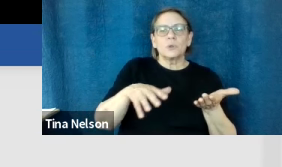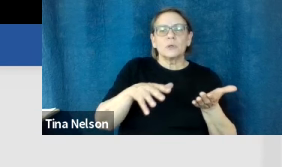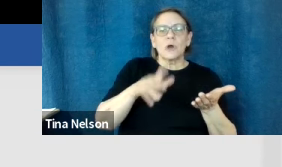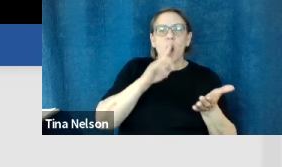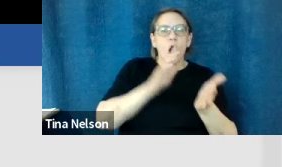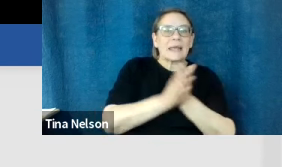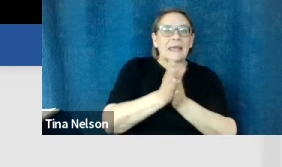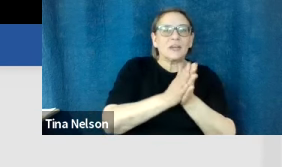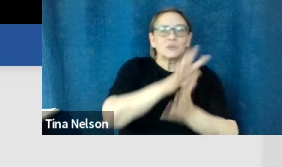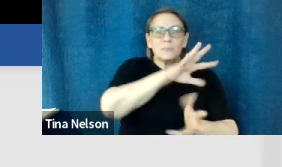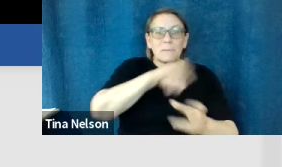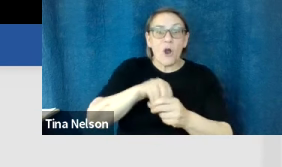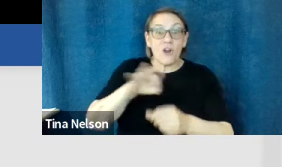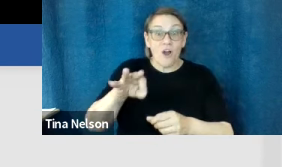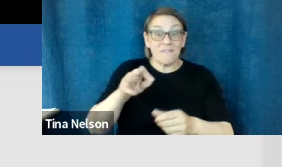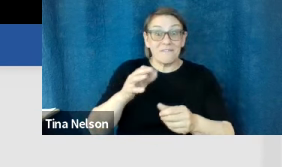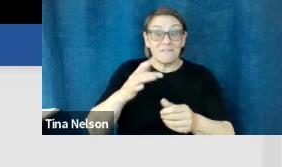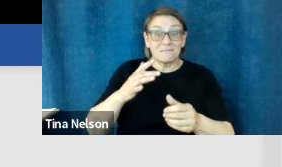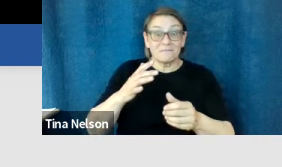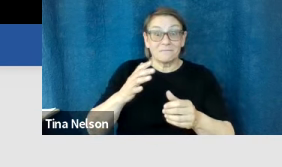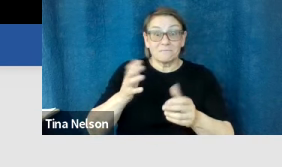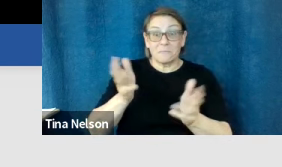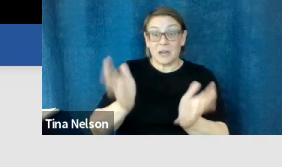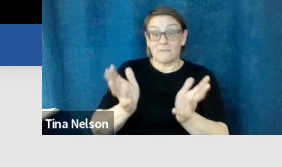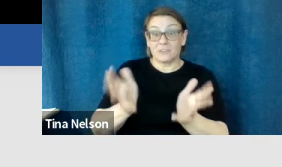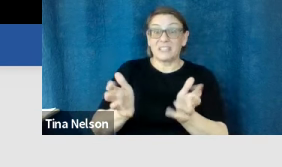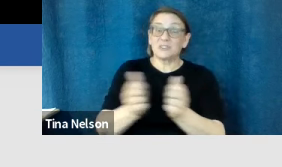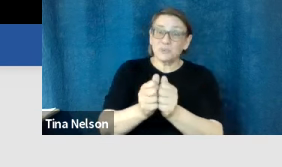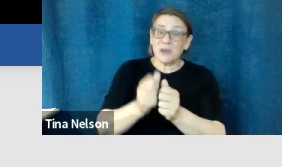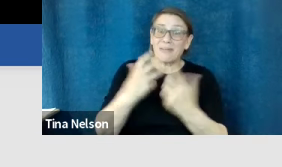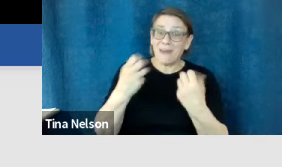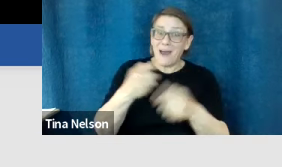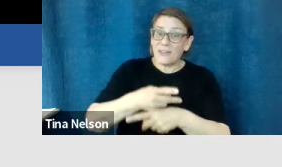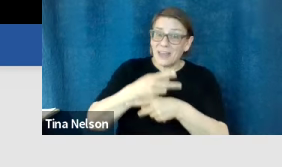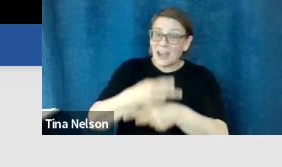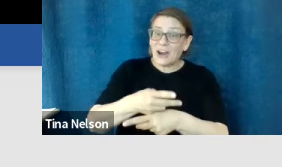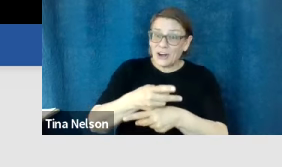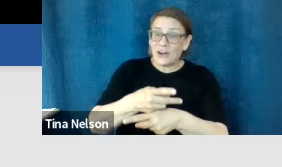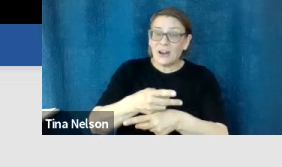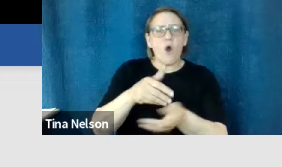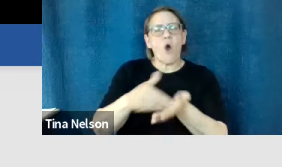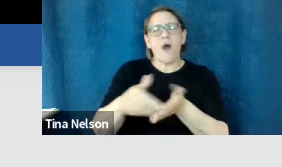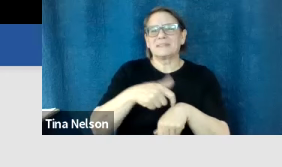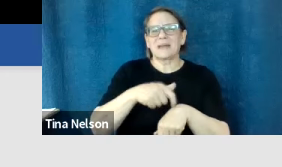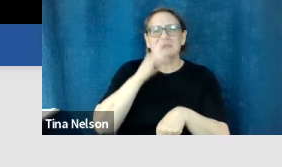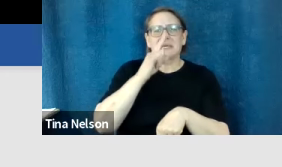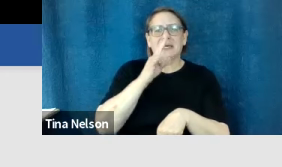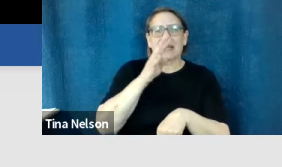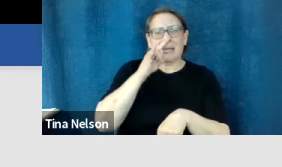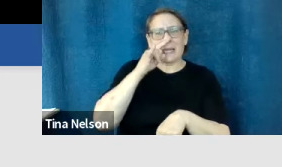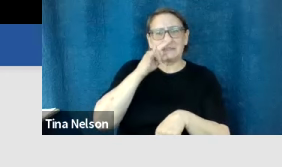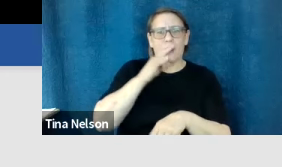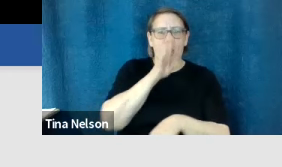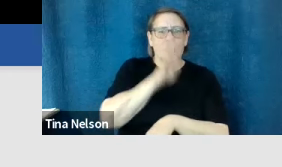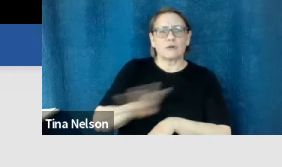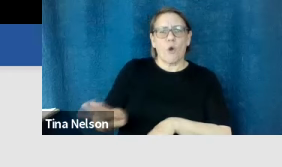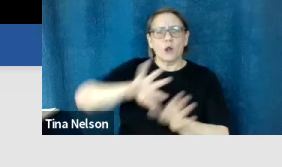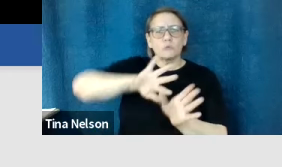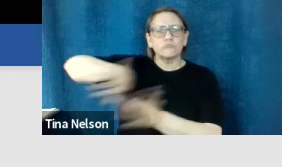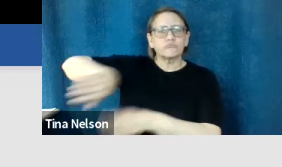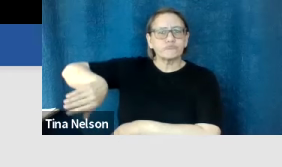be a part of the conversation in the health care setting. A lot of times they are overlooked and taken over